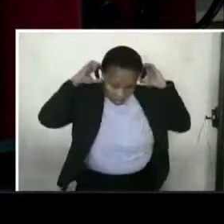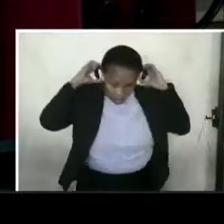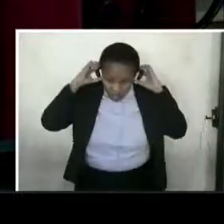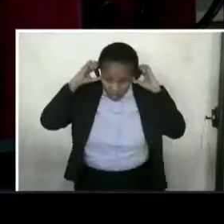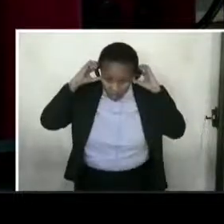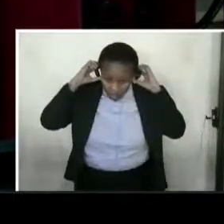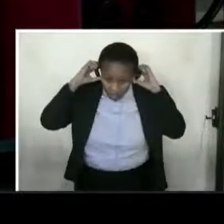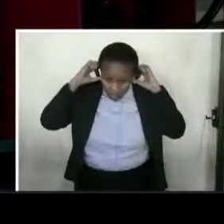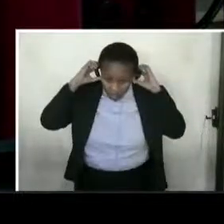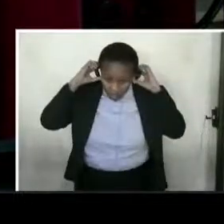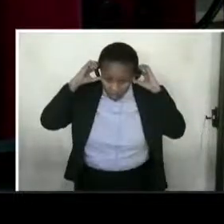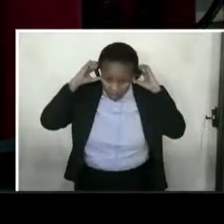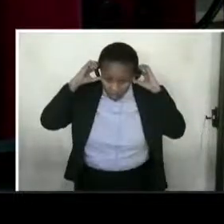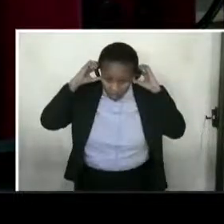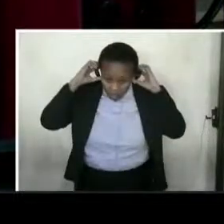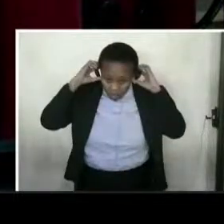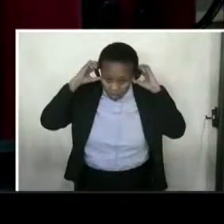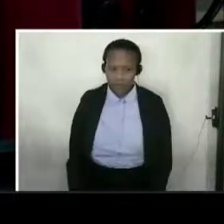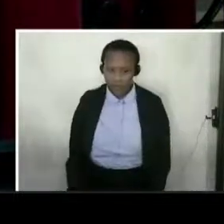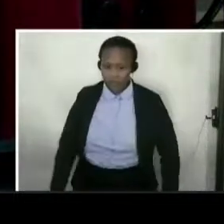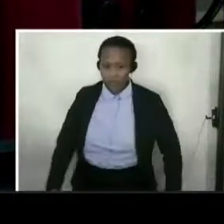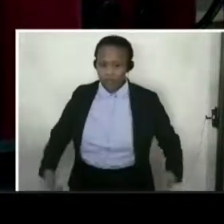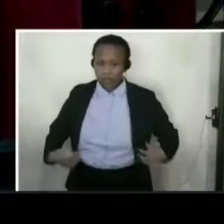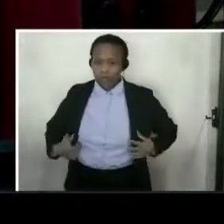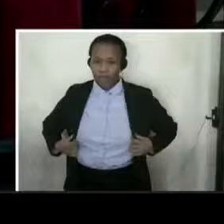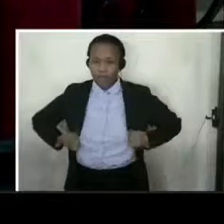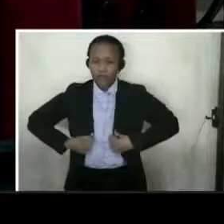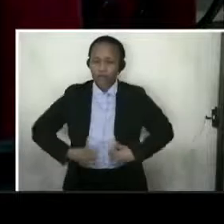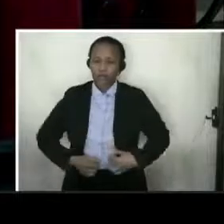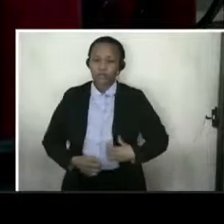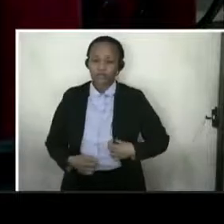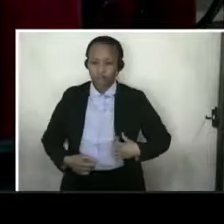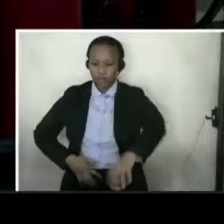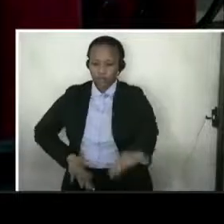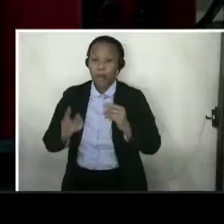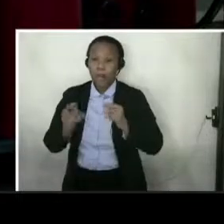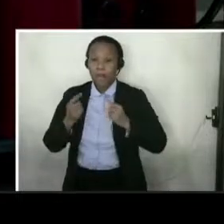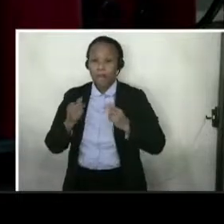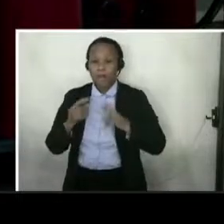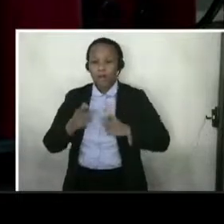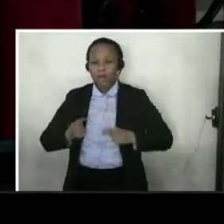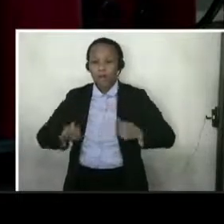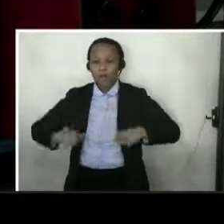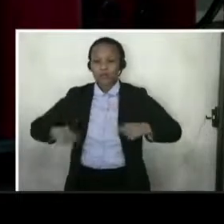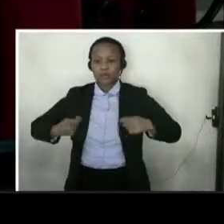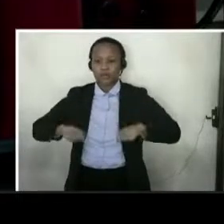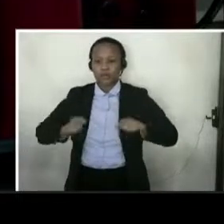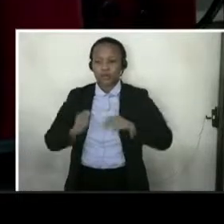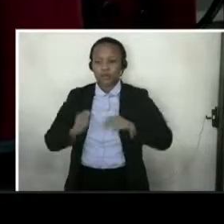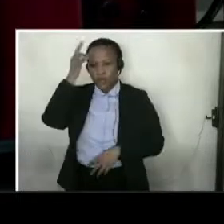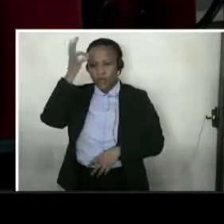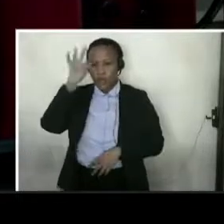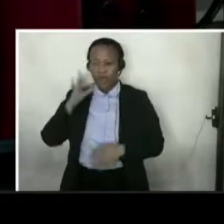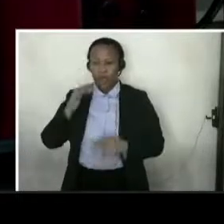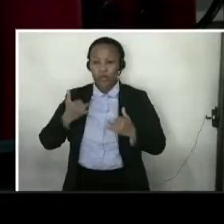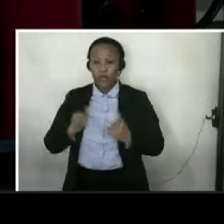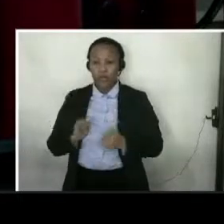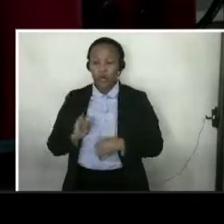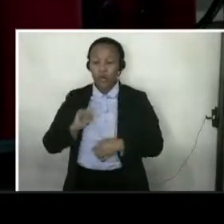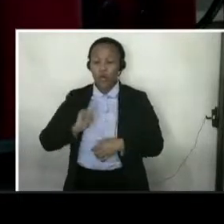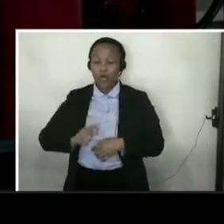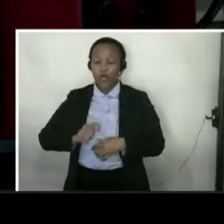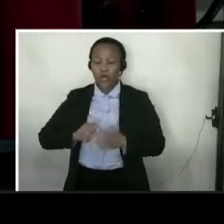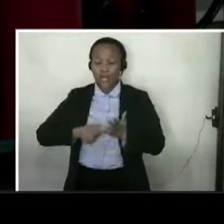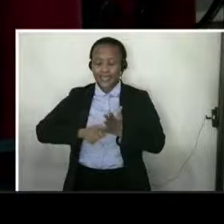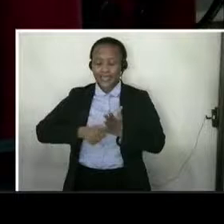defines expenditure as money paid out or spent by government. So the expectation of taxpayers is valid that officials